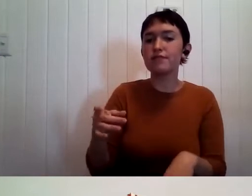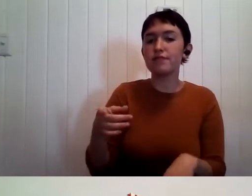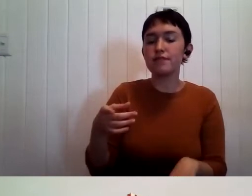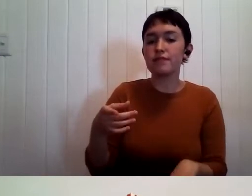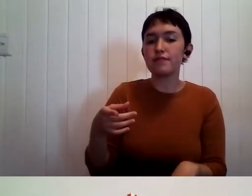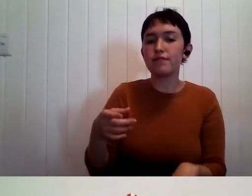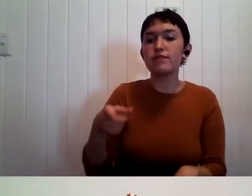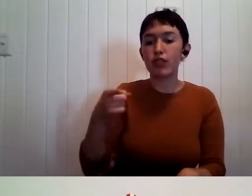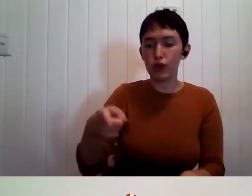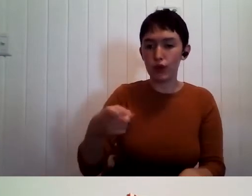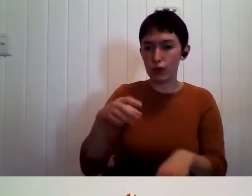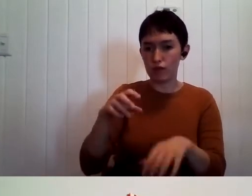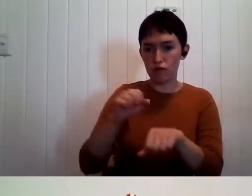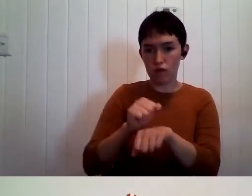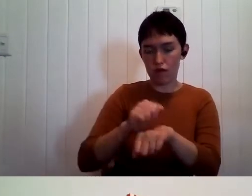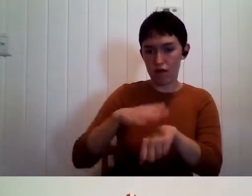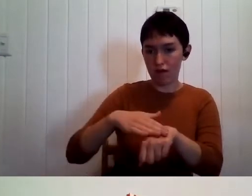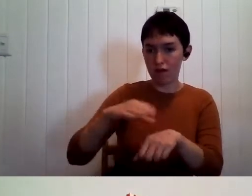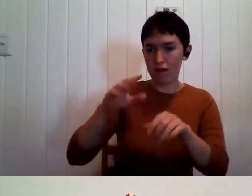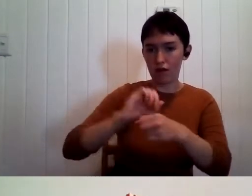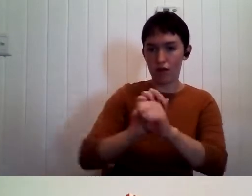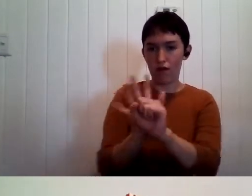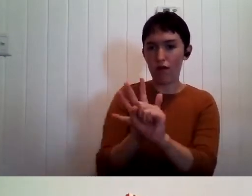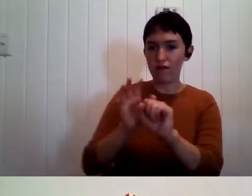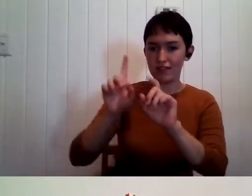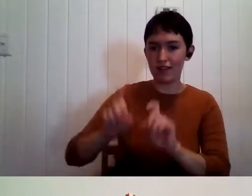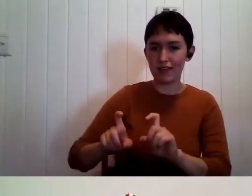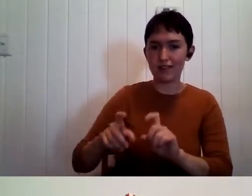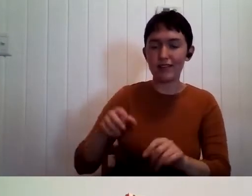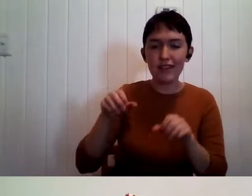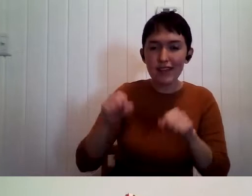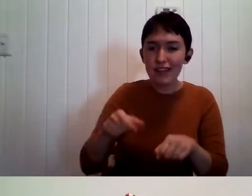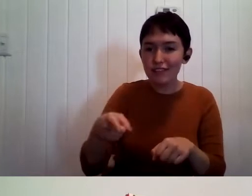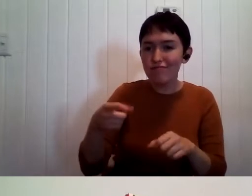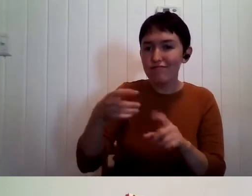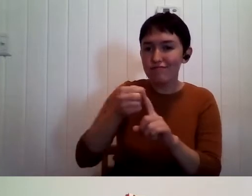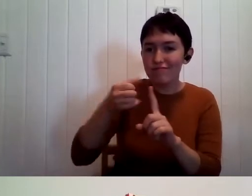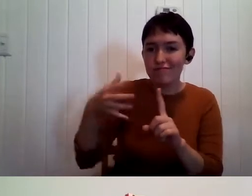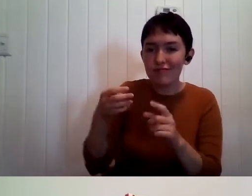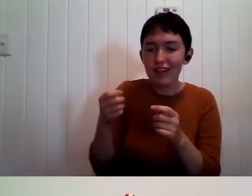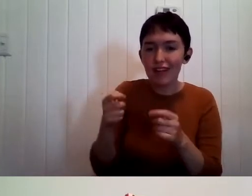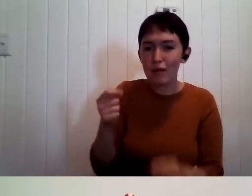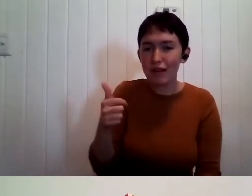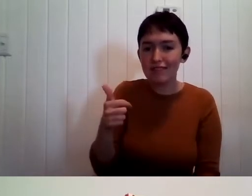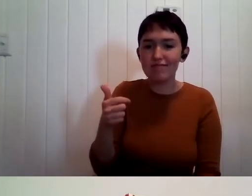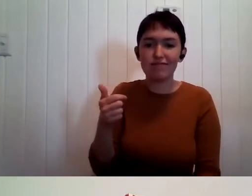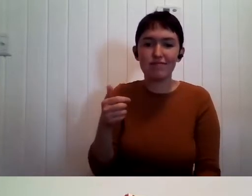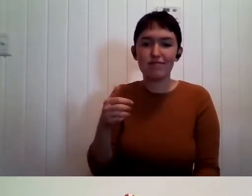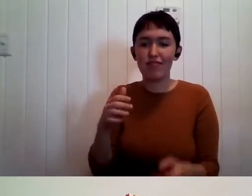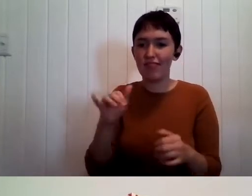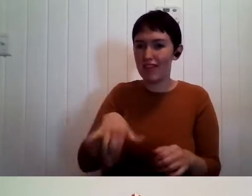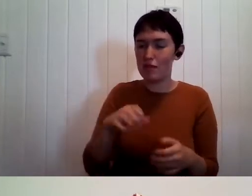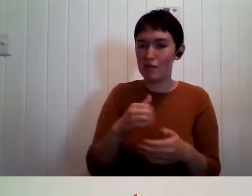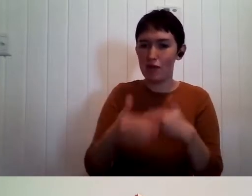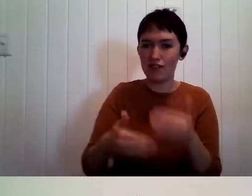COVID tests. Could you tell us just a little bit more about what that process was like and how you even do that? Yeah,